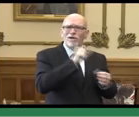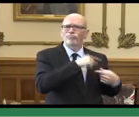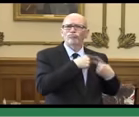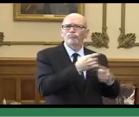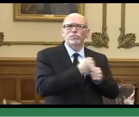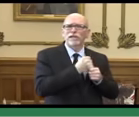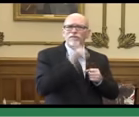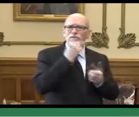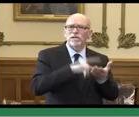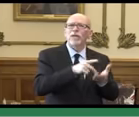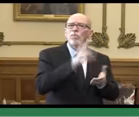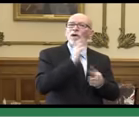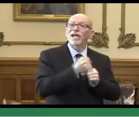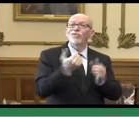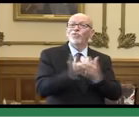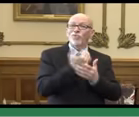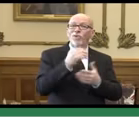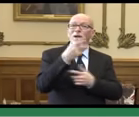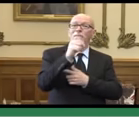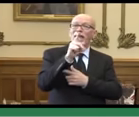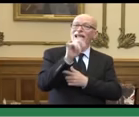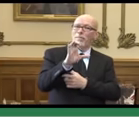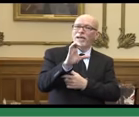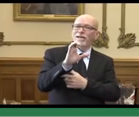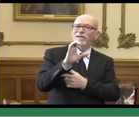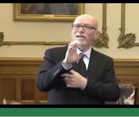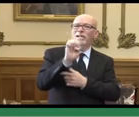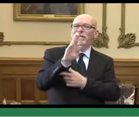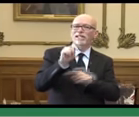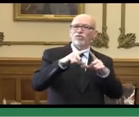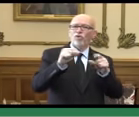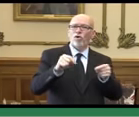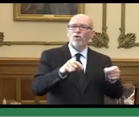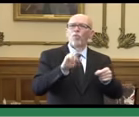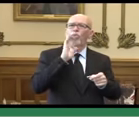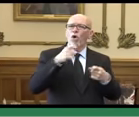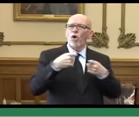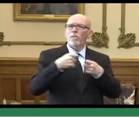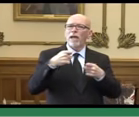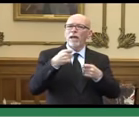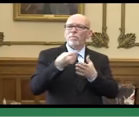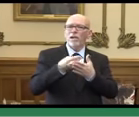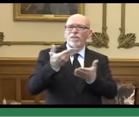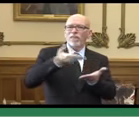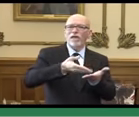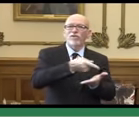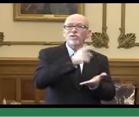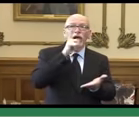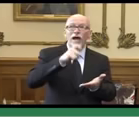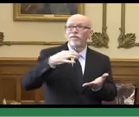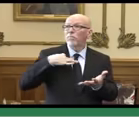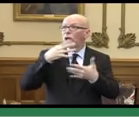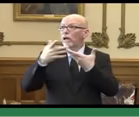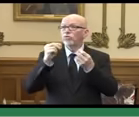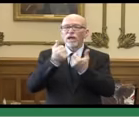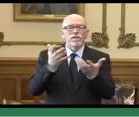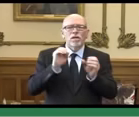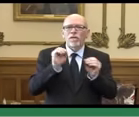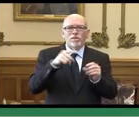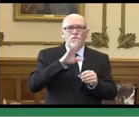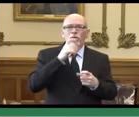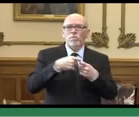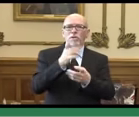will receive a new pandemic EBT card in the mail with benefits automatically added. You don't have to do anything to receive these new